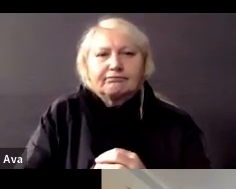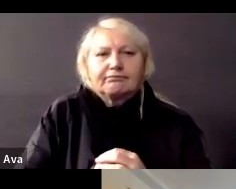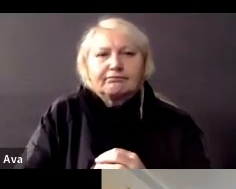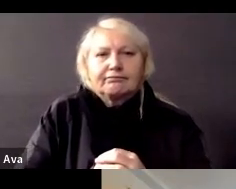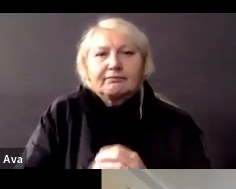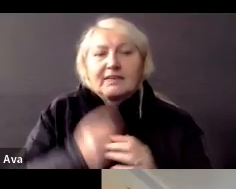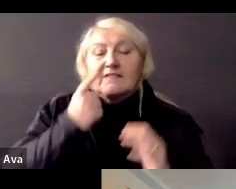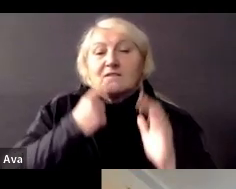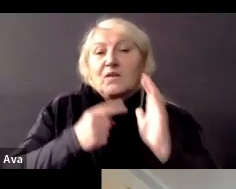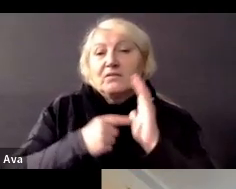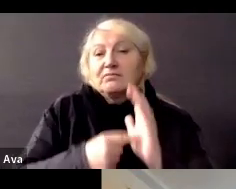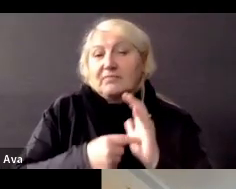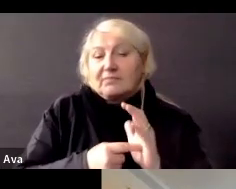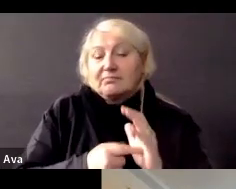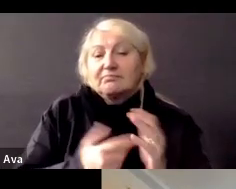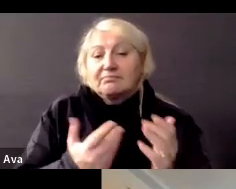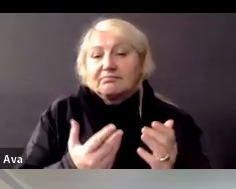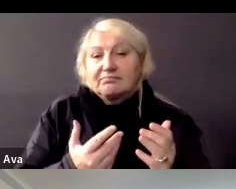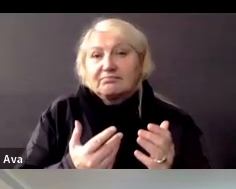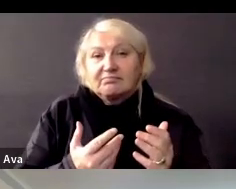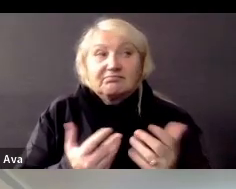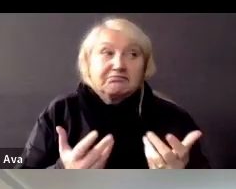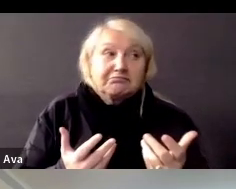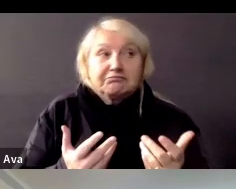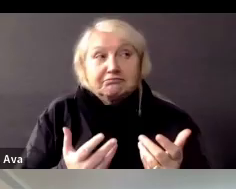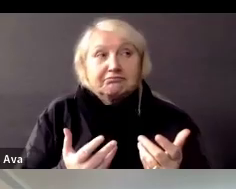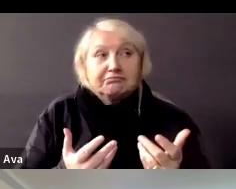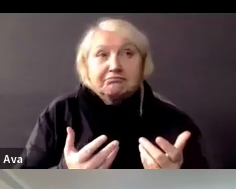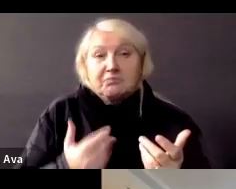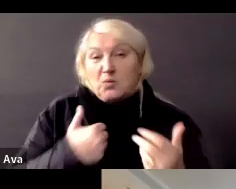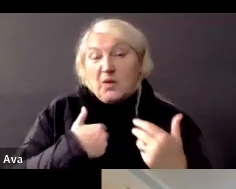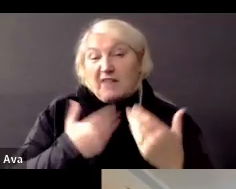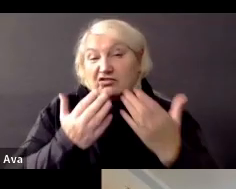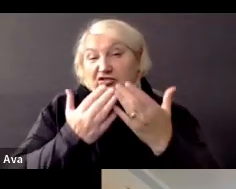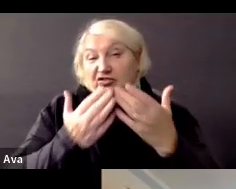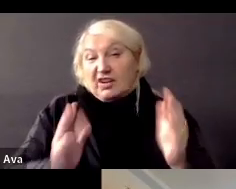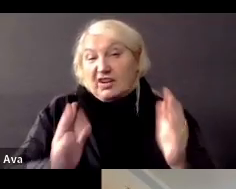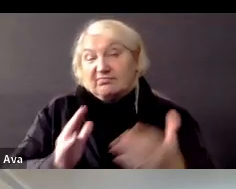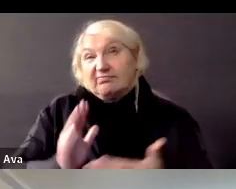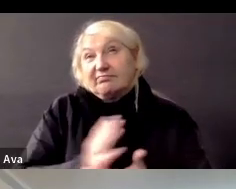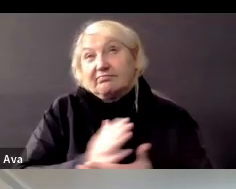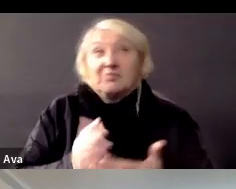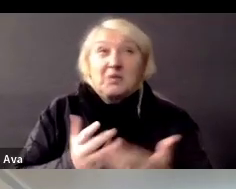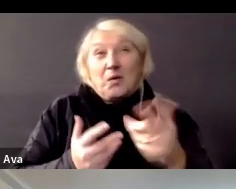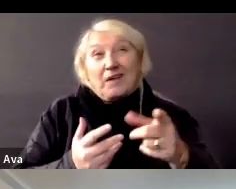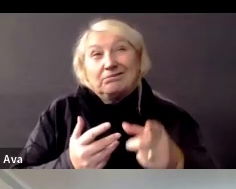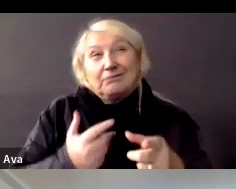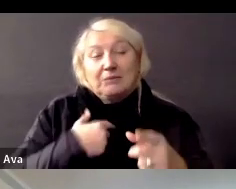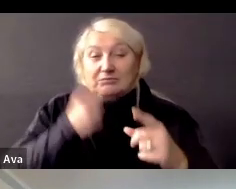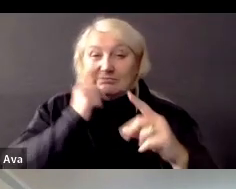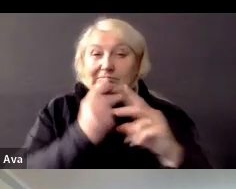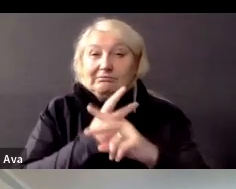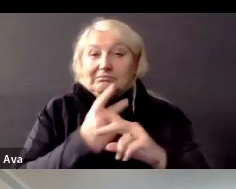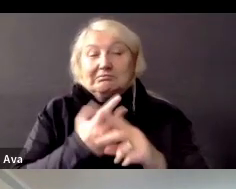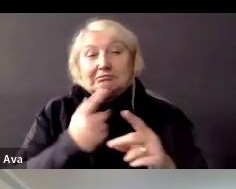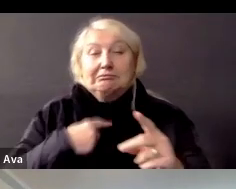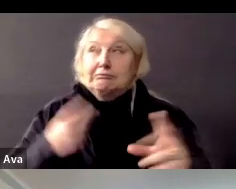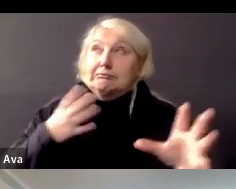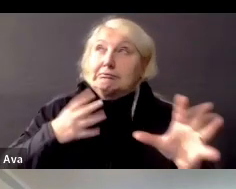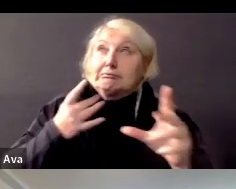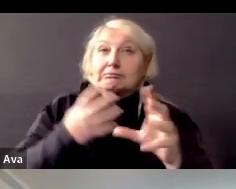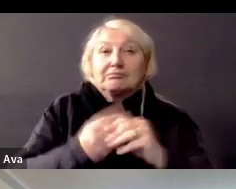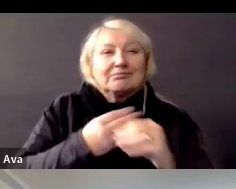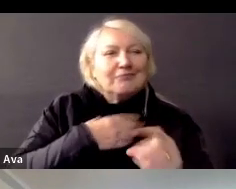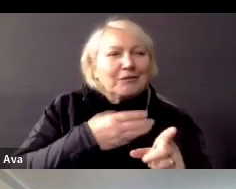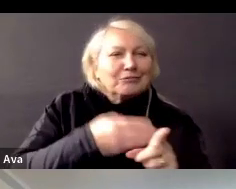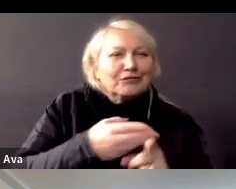of ways that I think both in my personal and professional experience, the